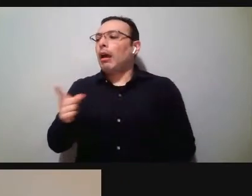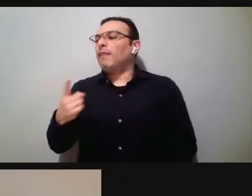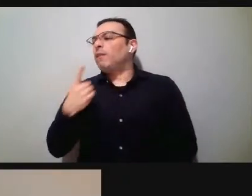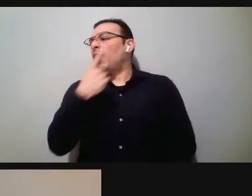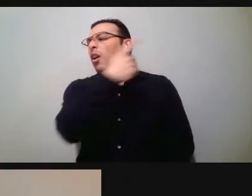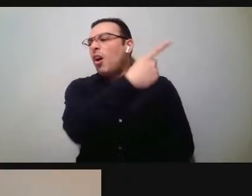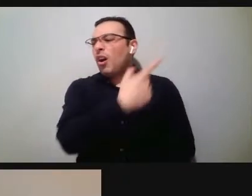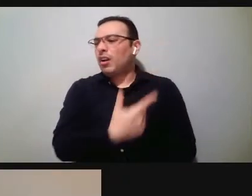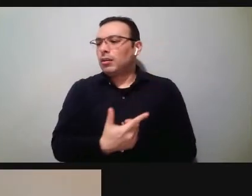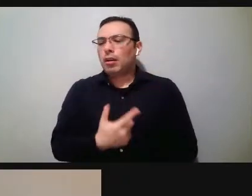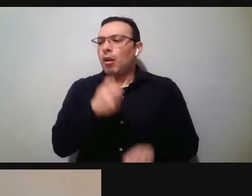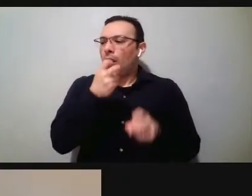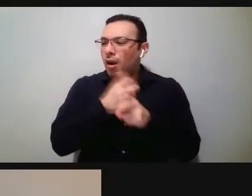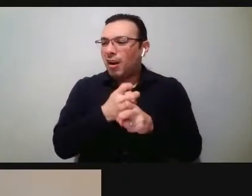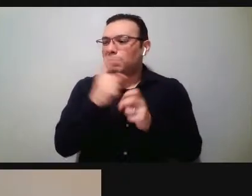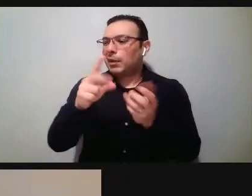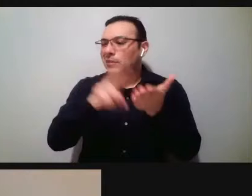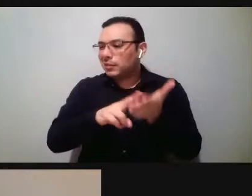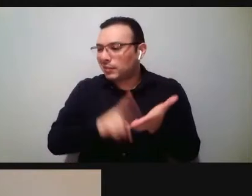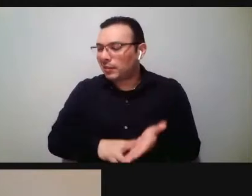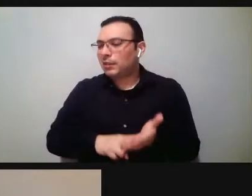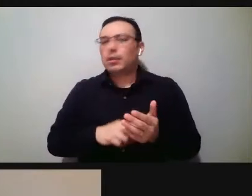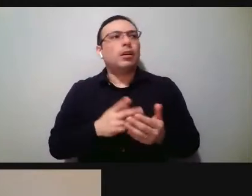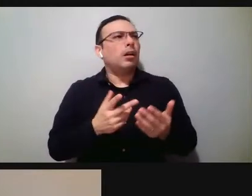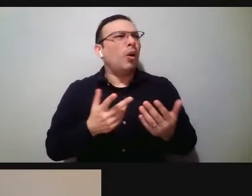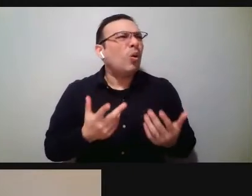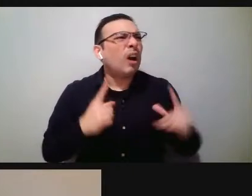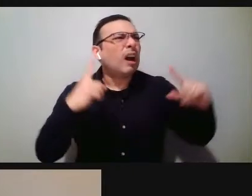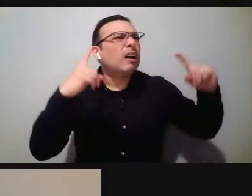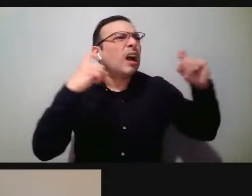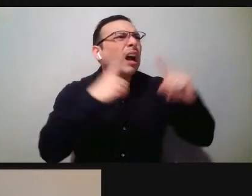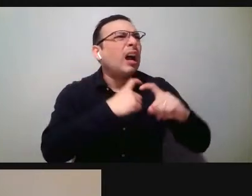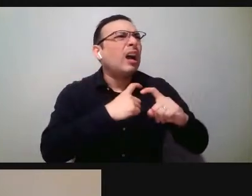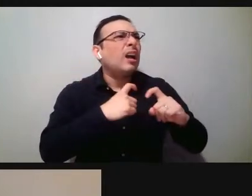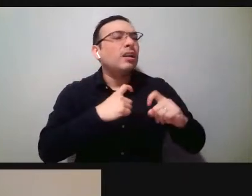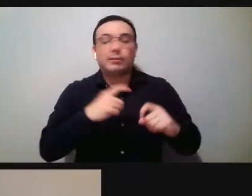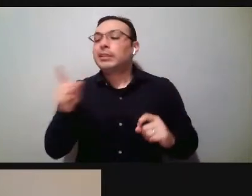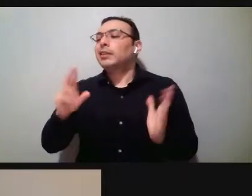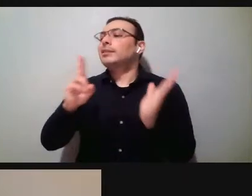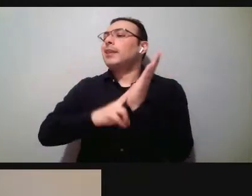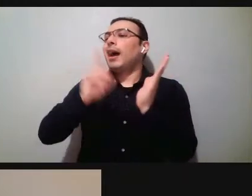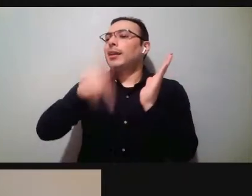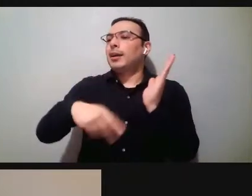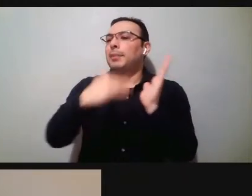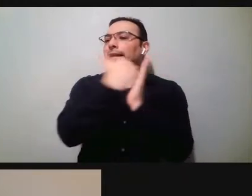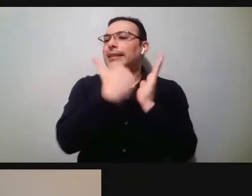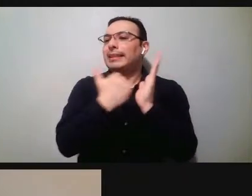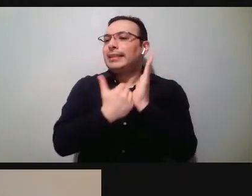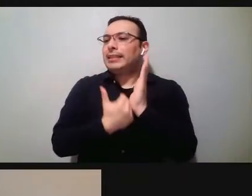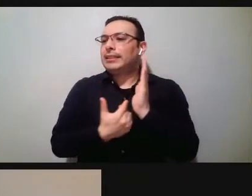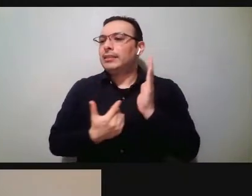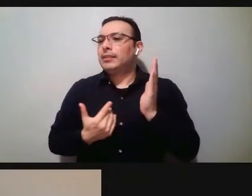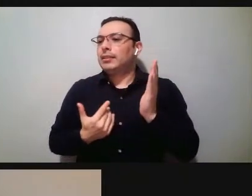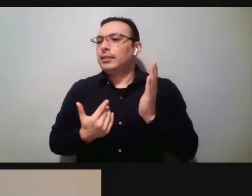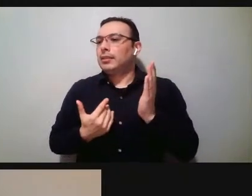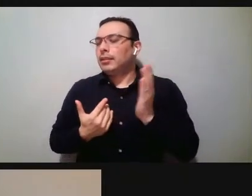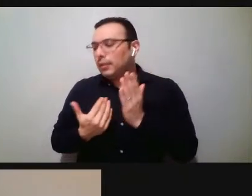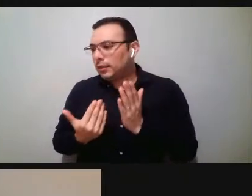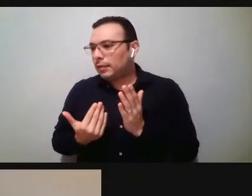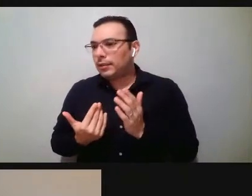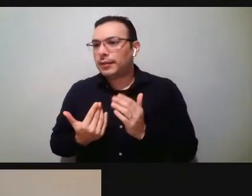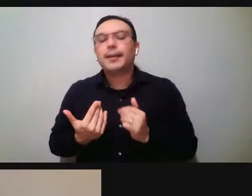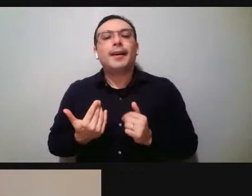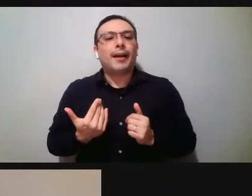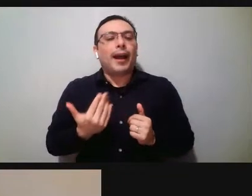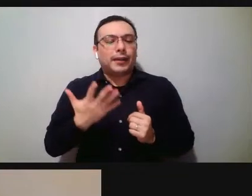the cumbersome systems of trying to get on these lists to get the vaccine, and people getting frustrated. And so we've had to